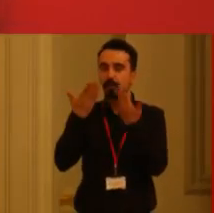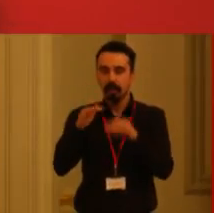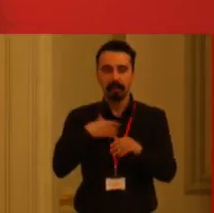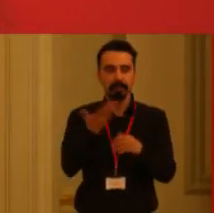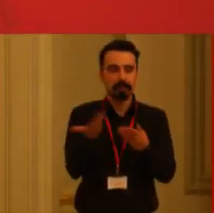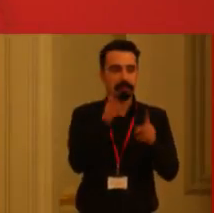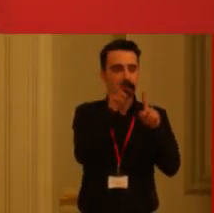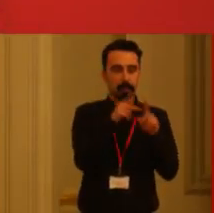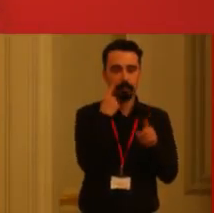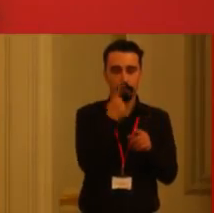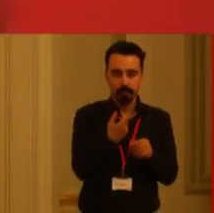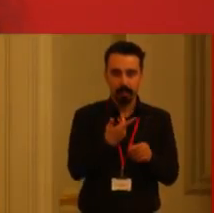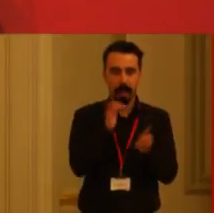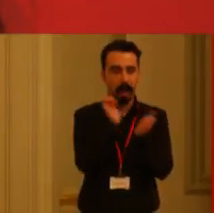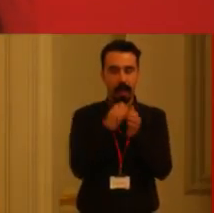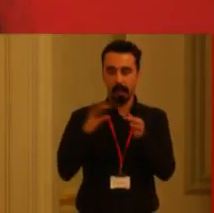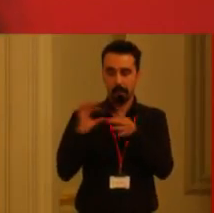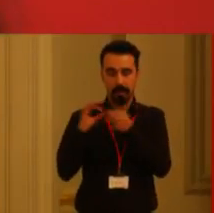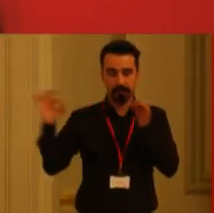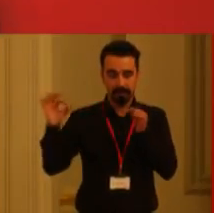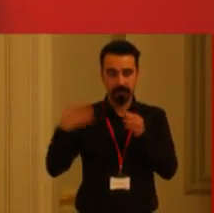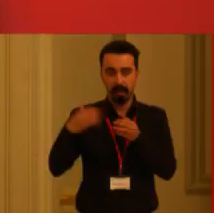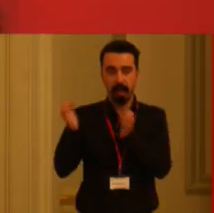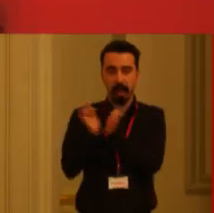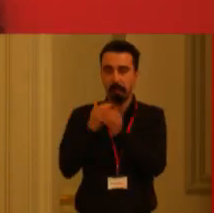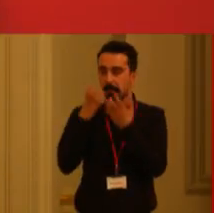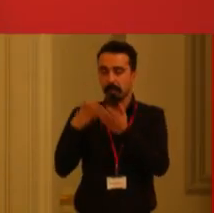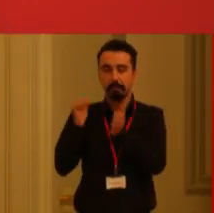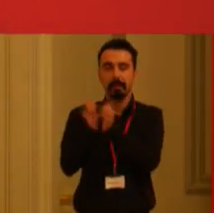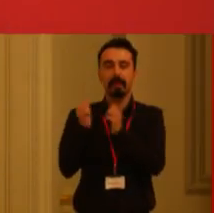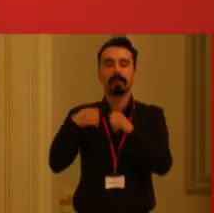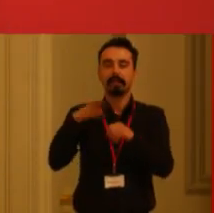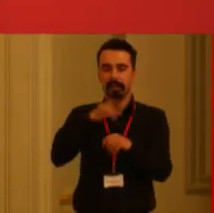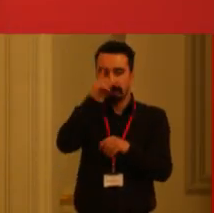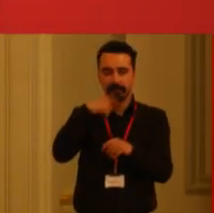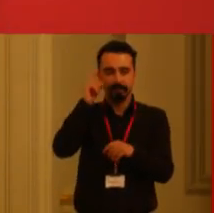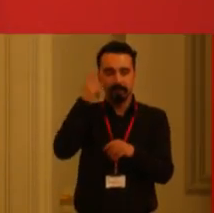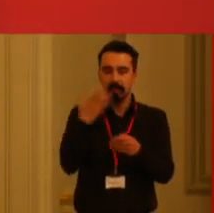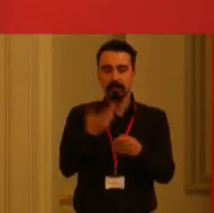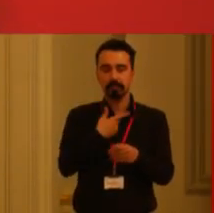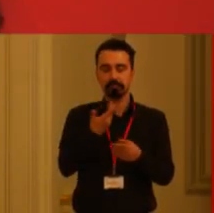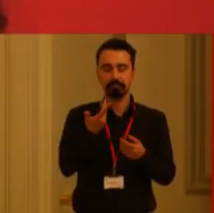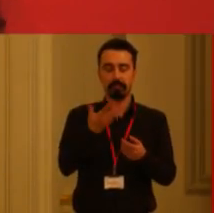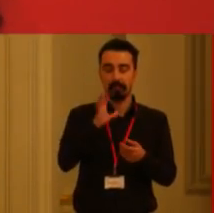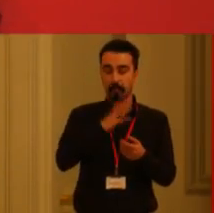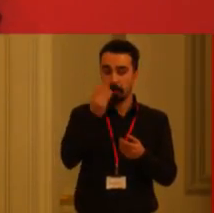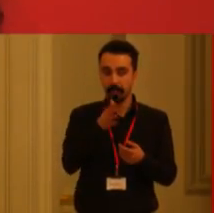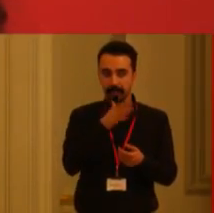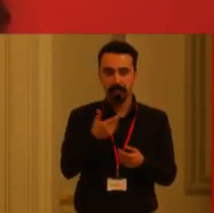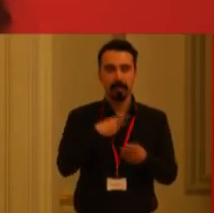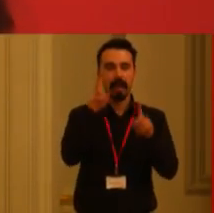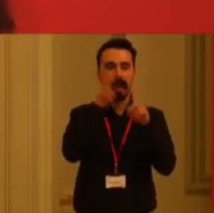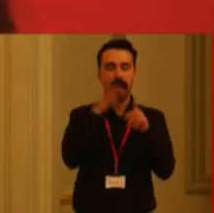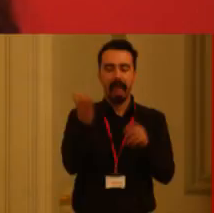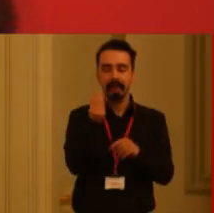not supported as a citizen, so how will they participate as they are detached from their families? How will they